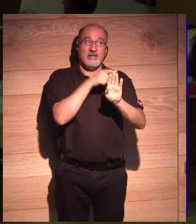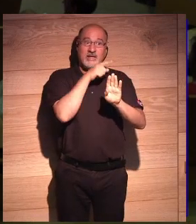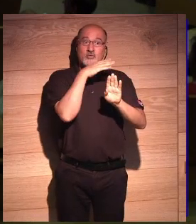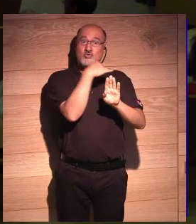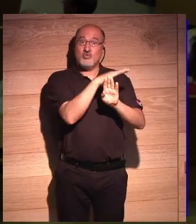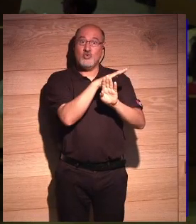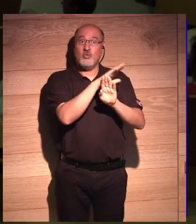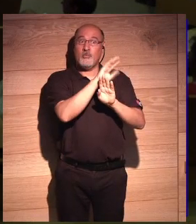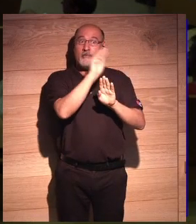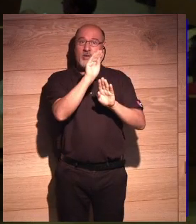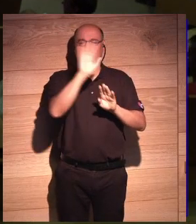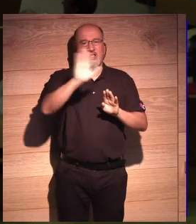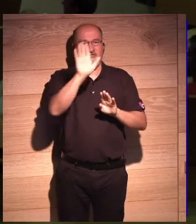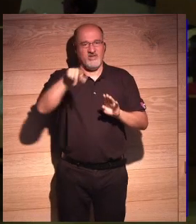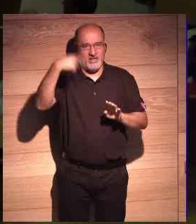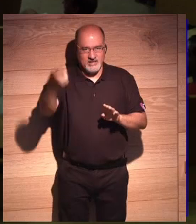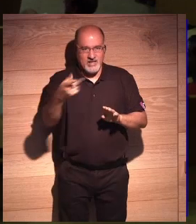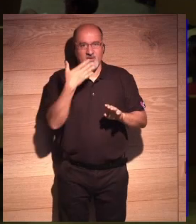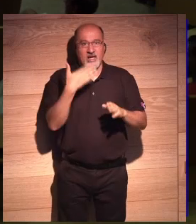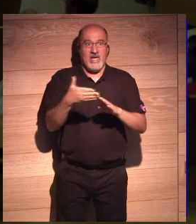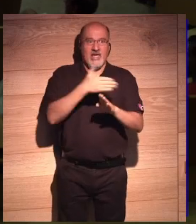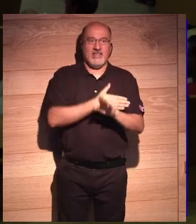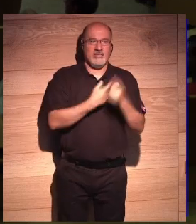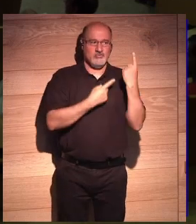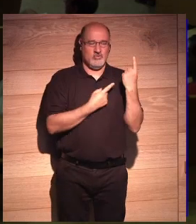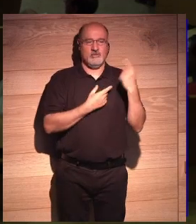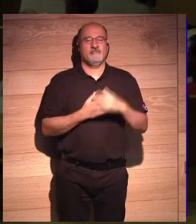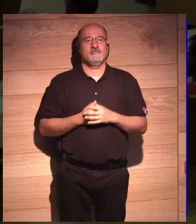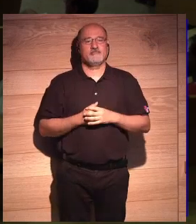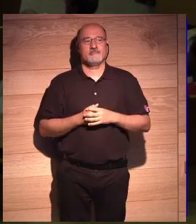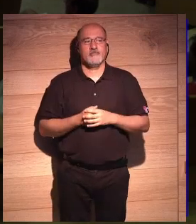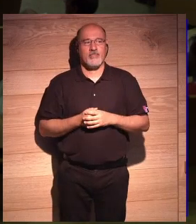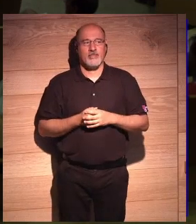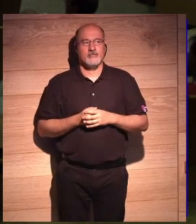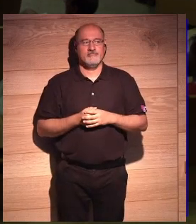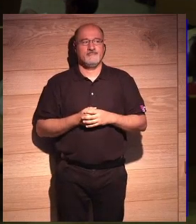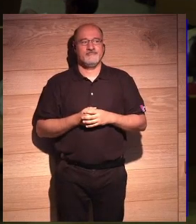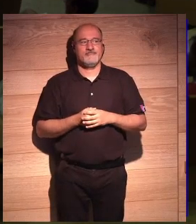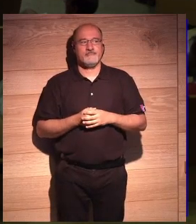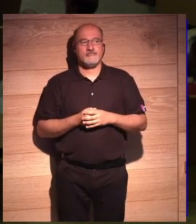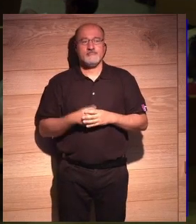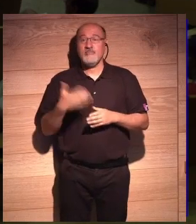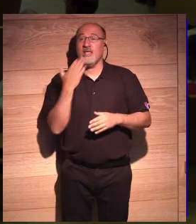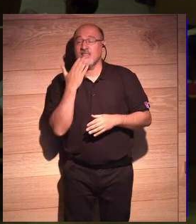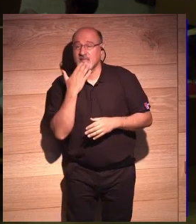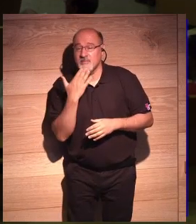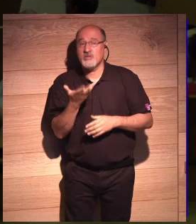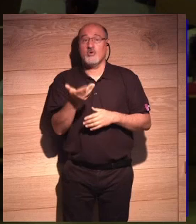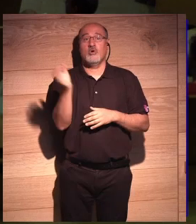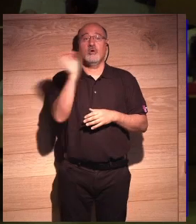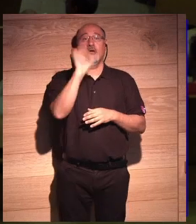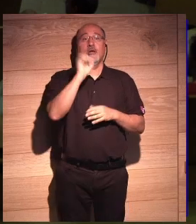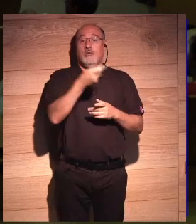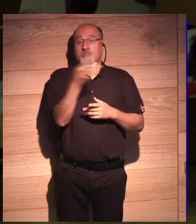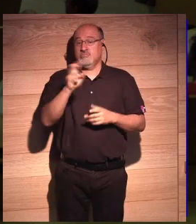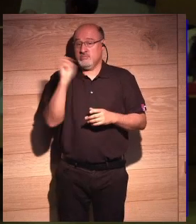We make a break so that they can think about it, and we move to the last question, and we'll end up with this point of view. I'll add not only entertainment,